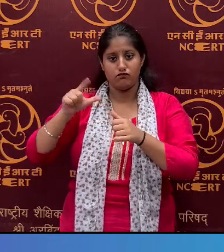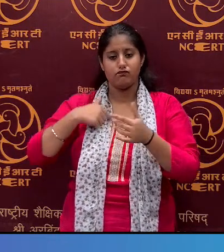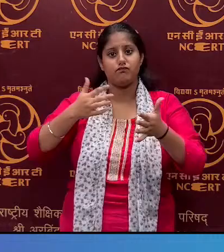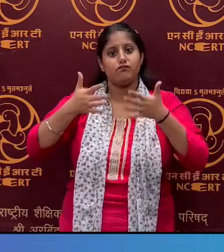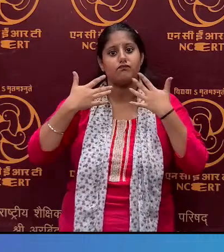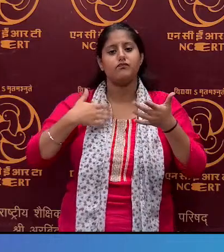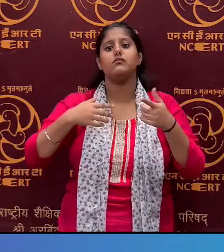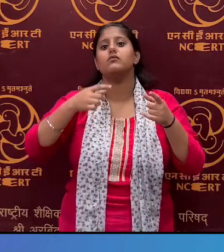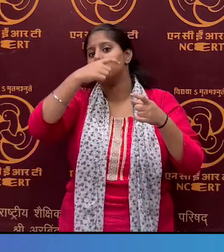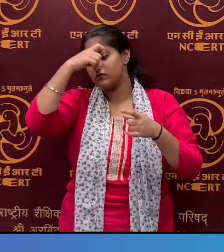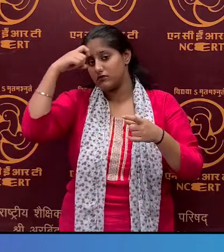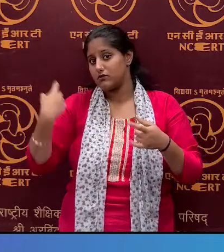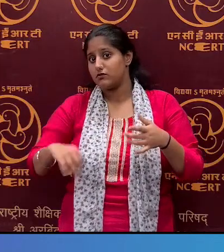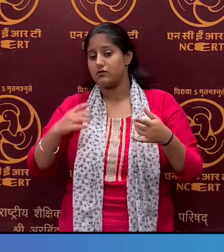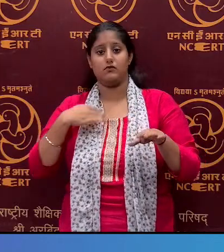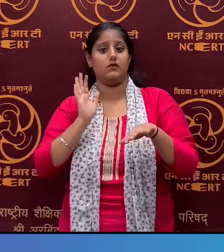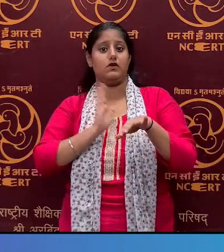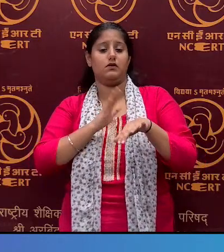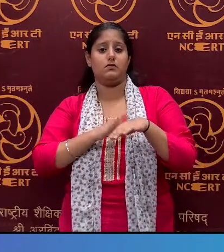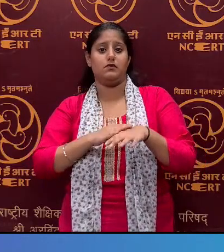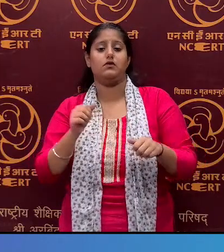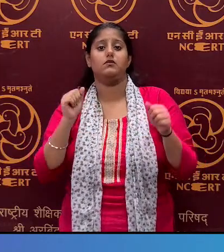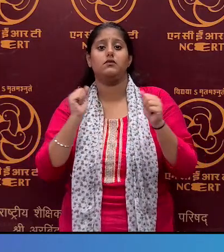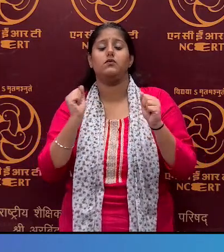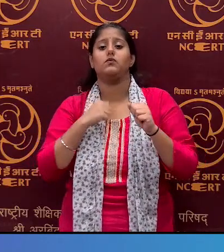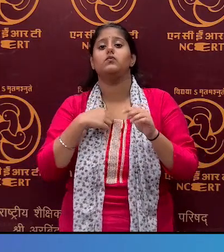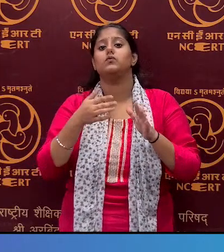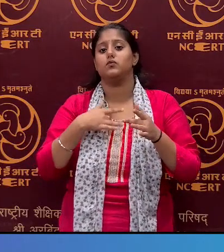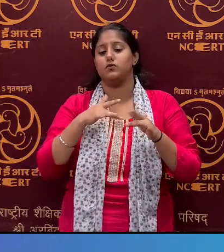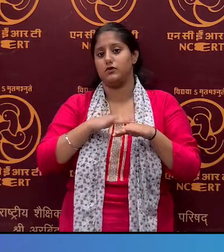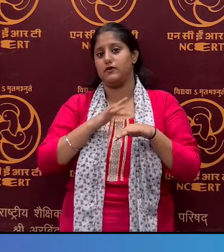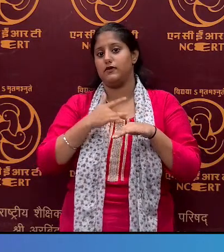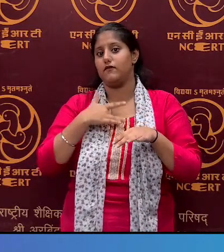we experience cold winter season.